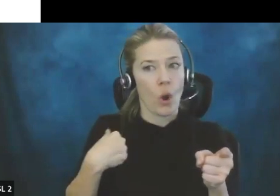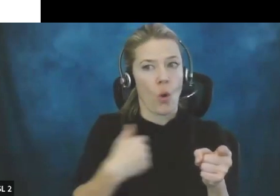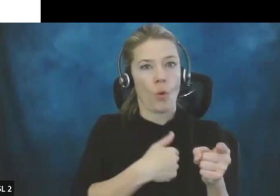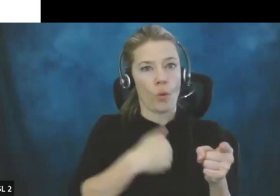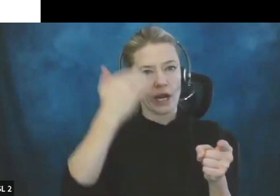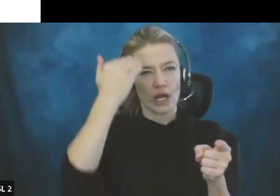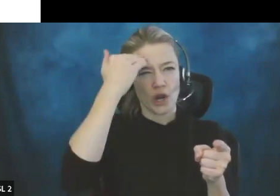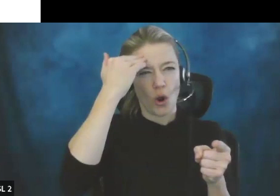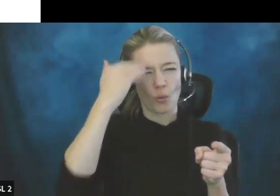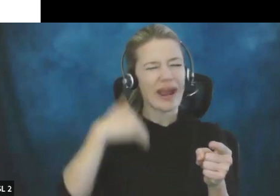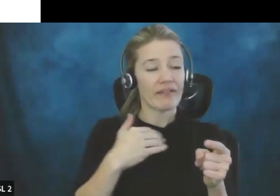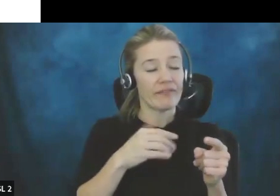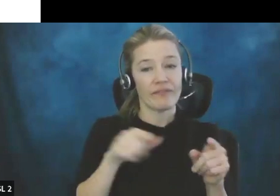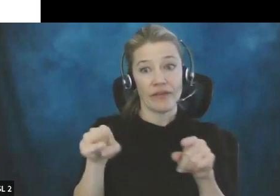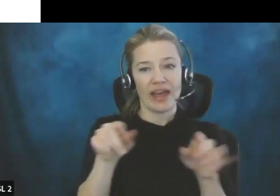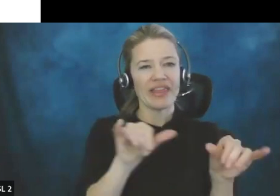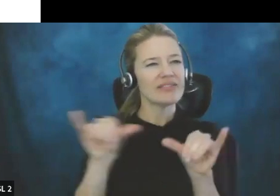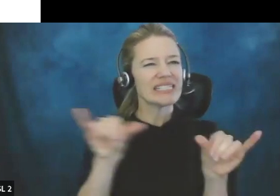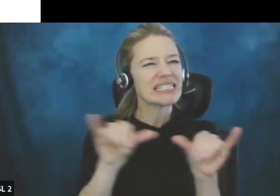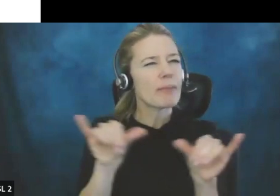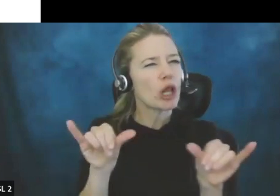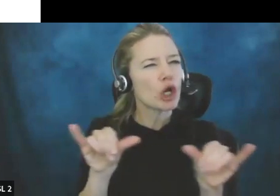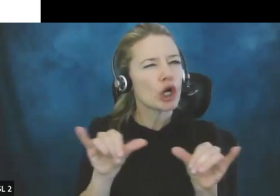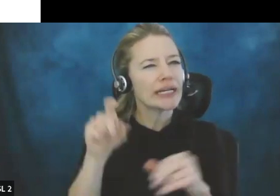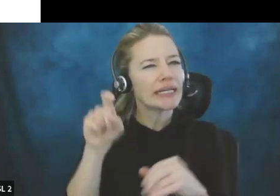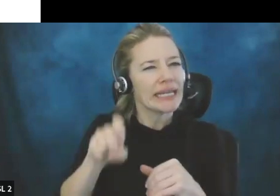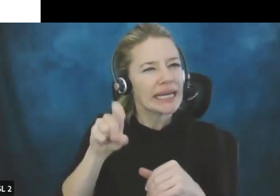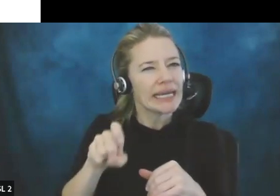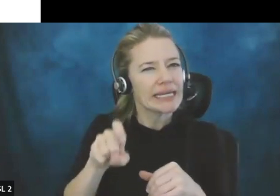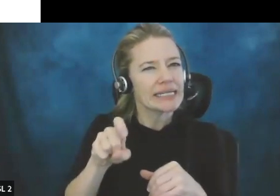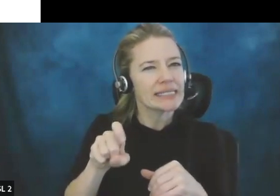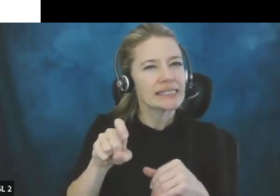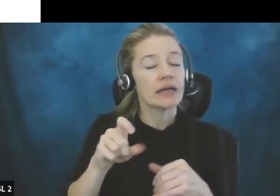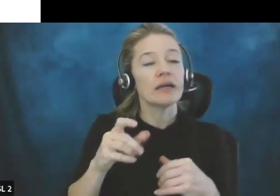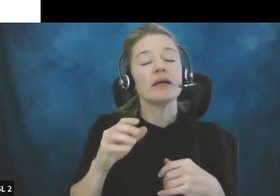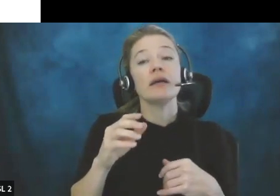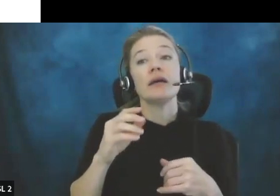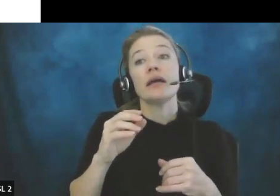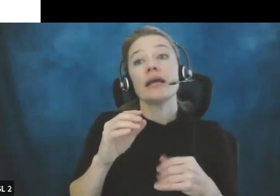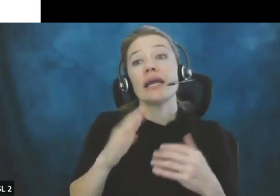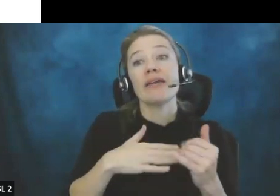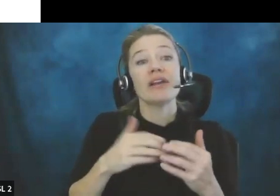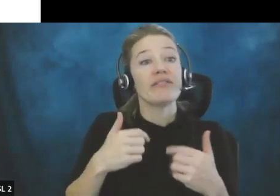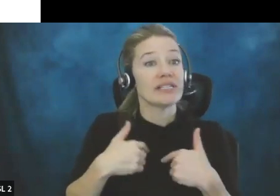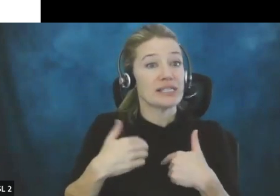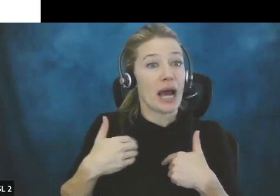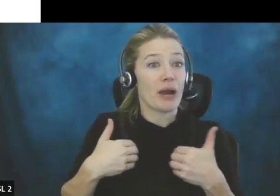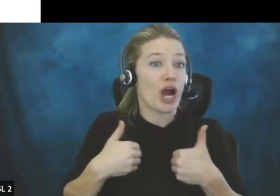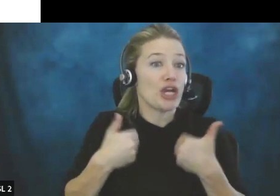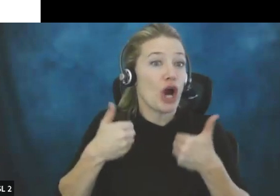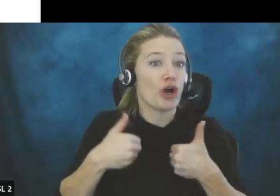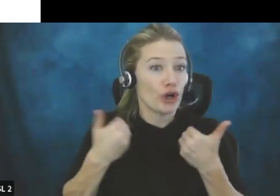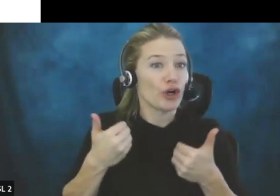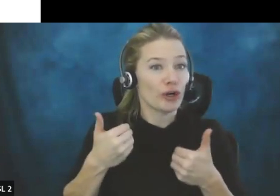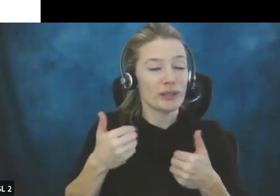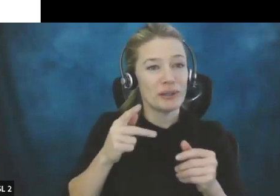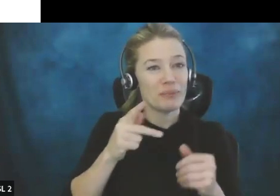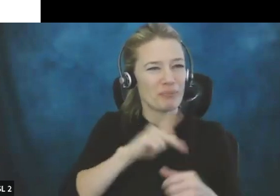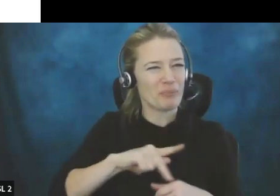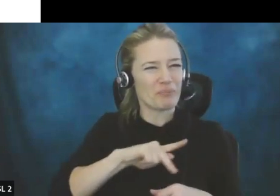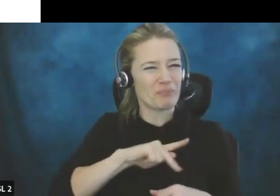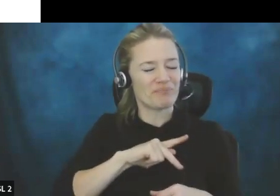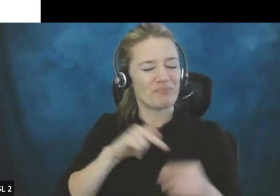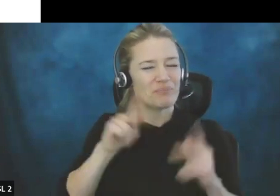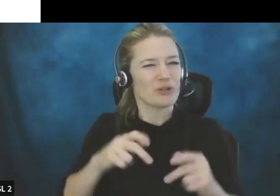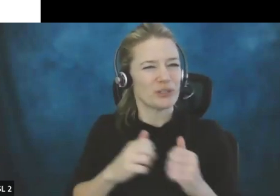us, we have very similar needs. Whether you're talking about a younger, I'll call myself person with a disability still, not